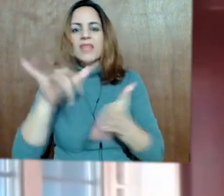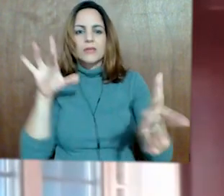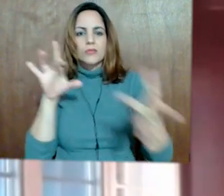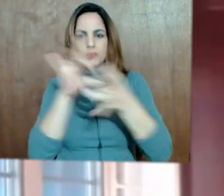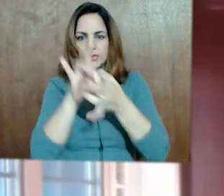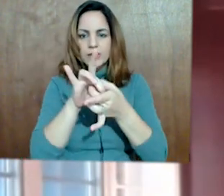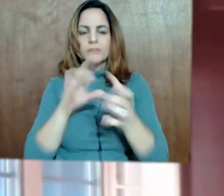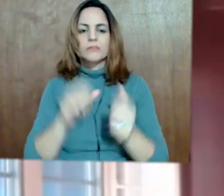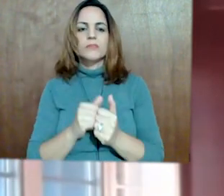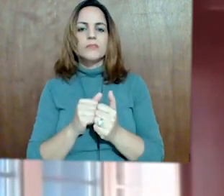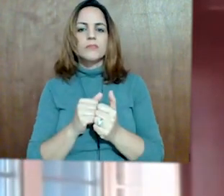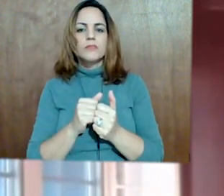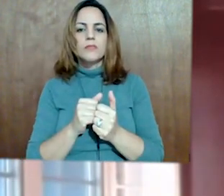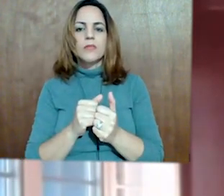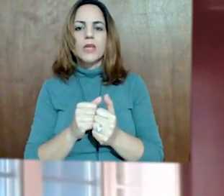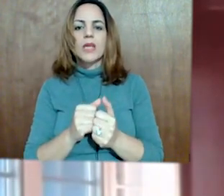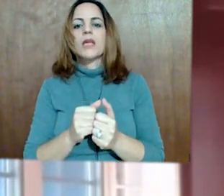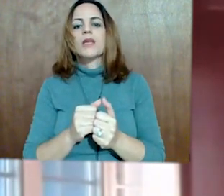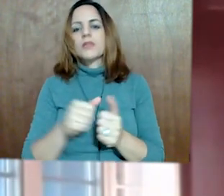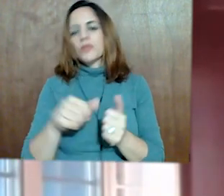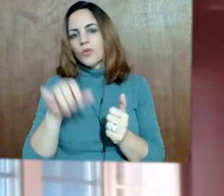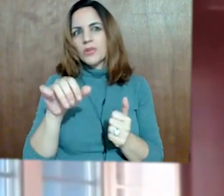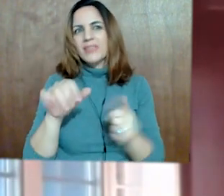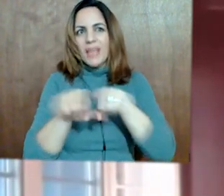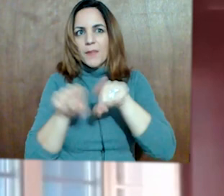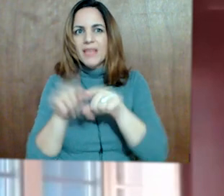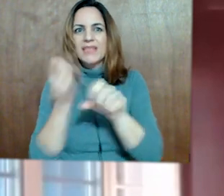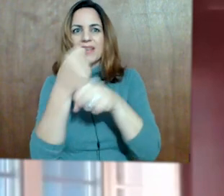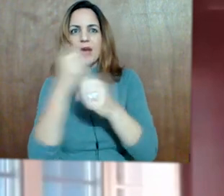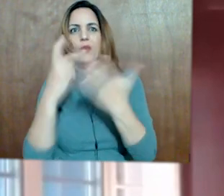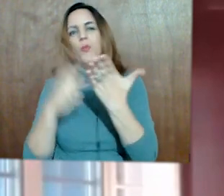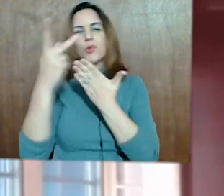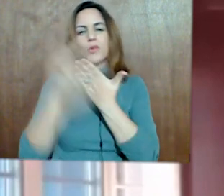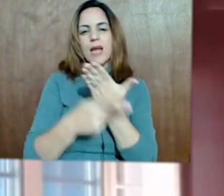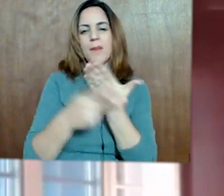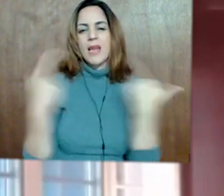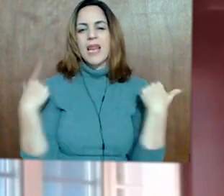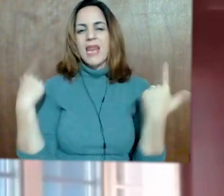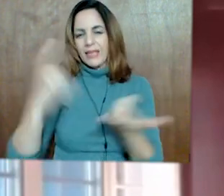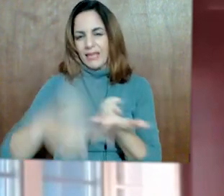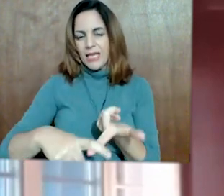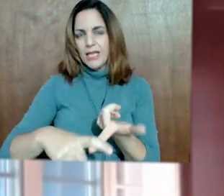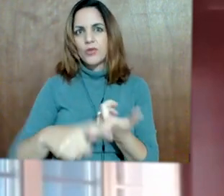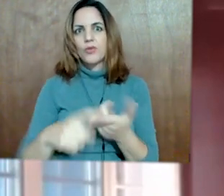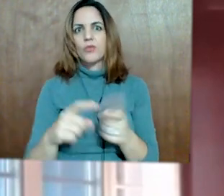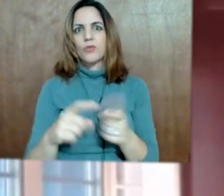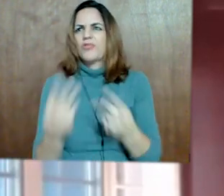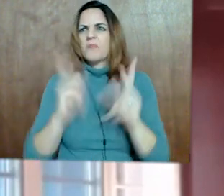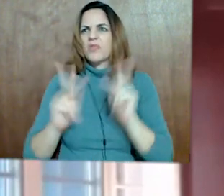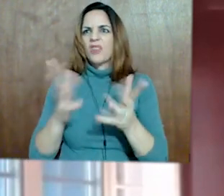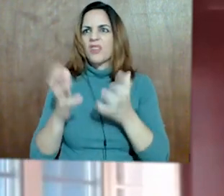and Latino studies programs, as people demanded that the universities change the nature of the kind of education they